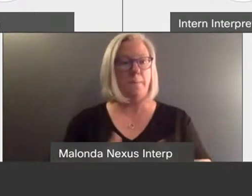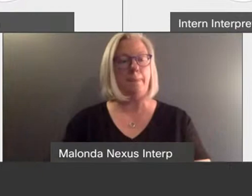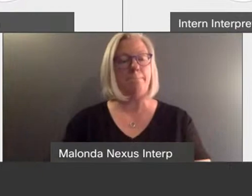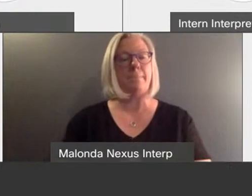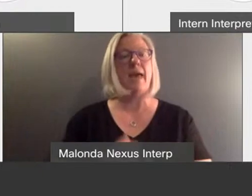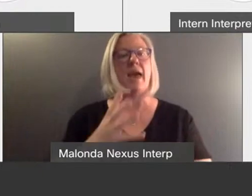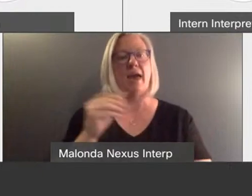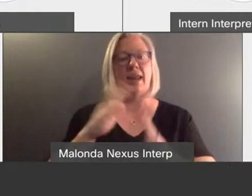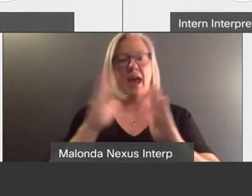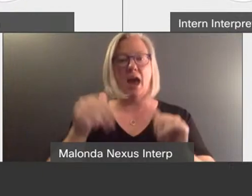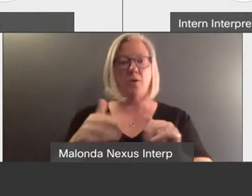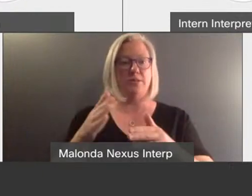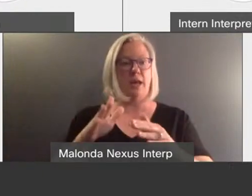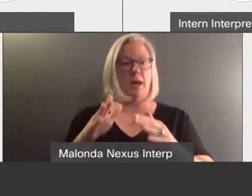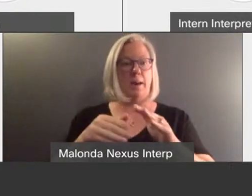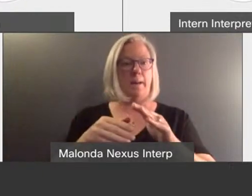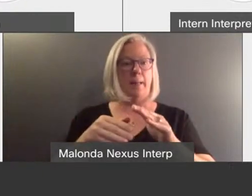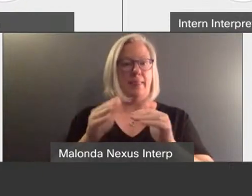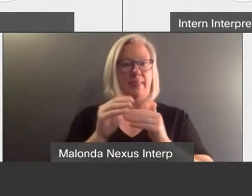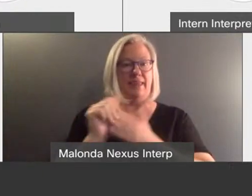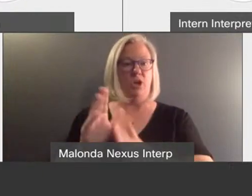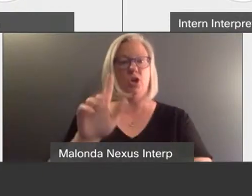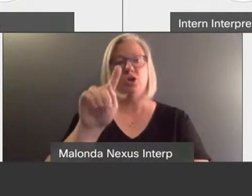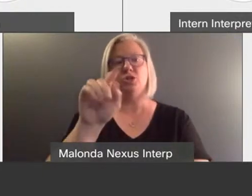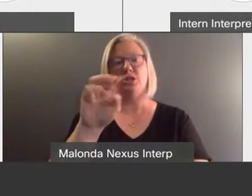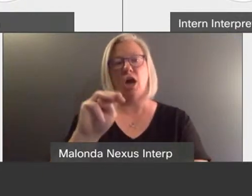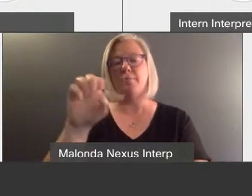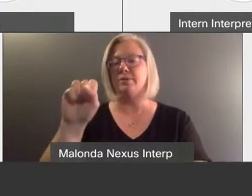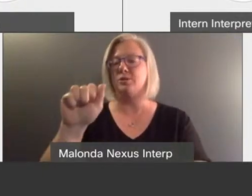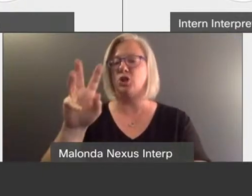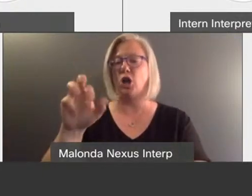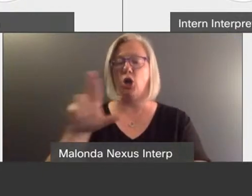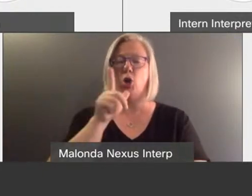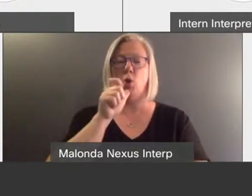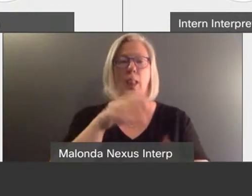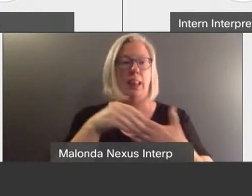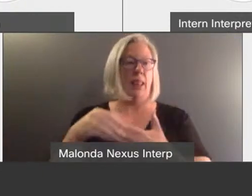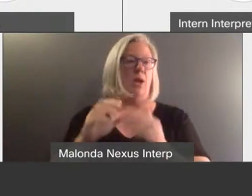And House Minority Leader, Representative Tom Sawyer, who led us in the prayer.